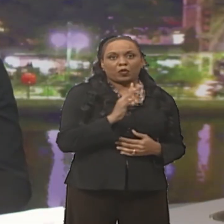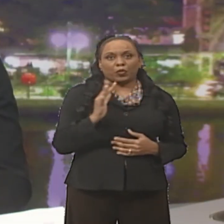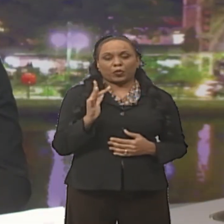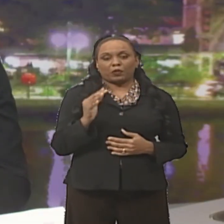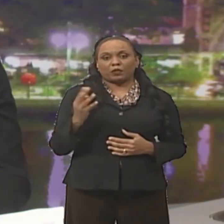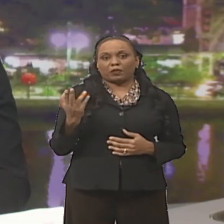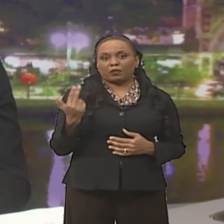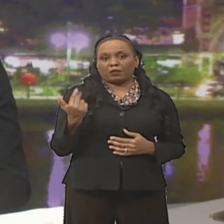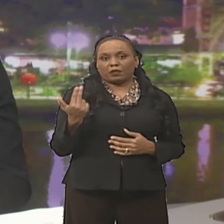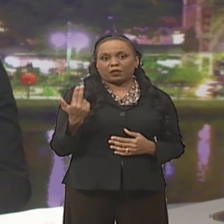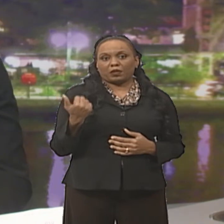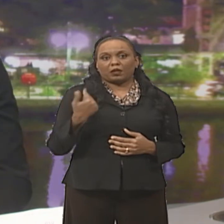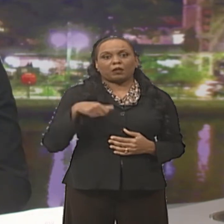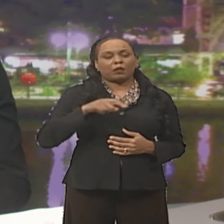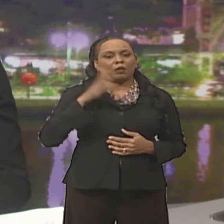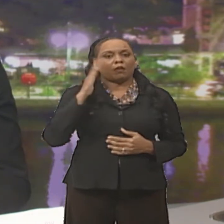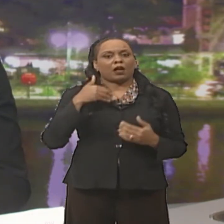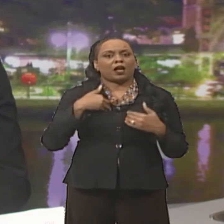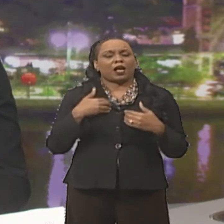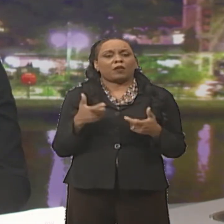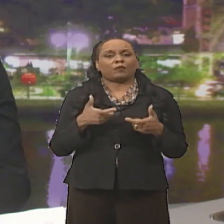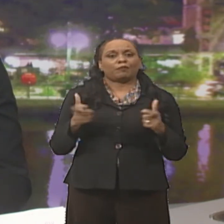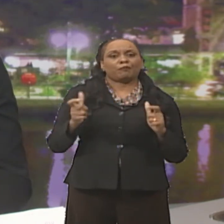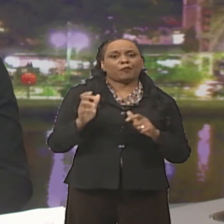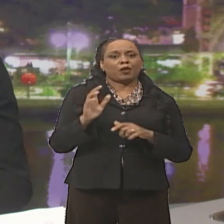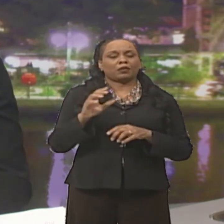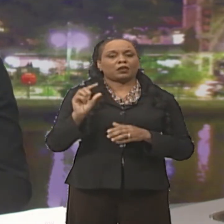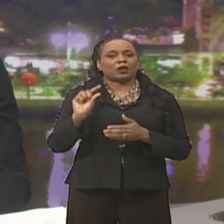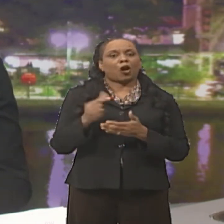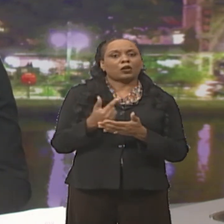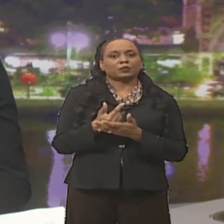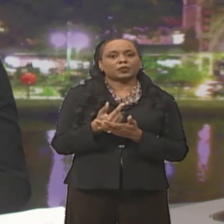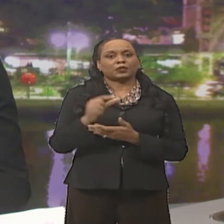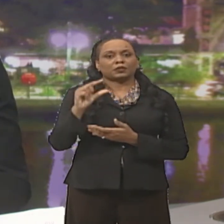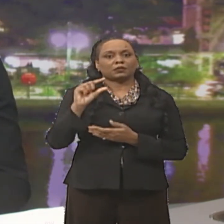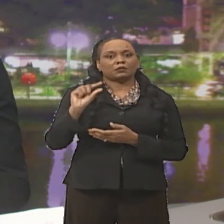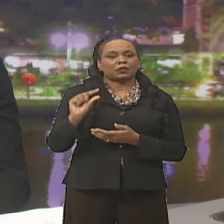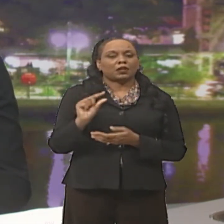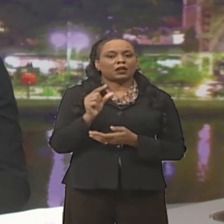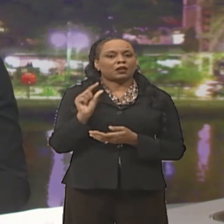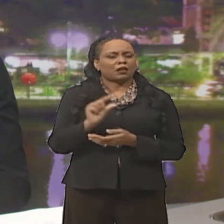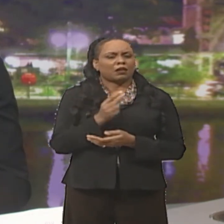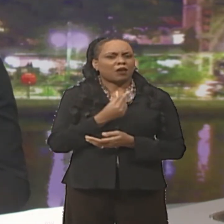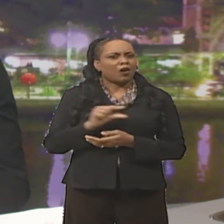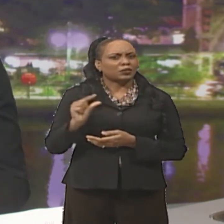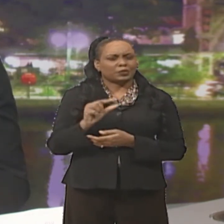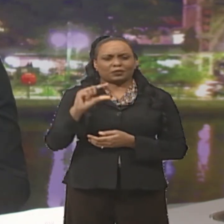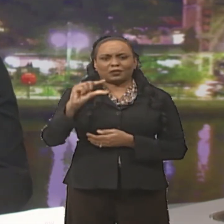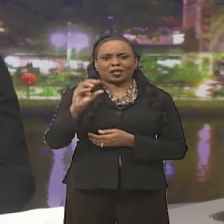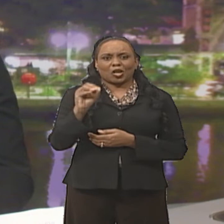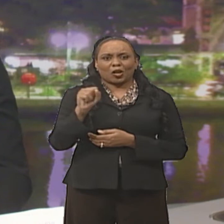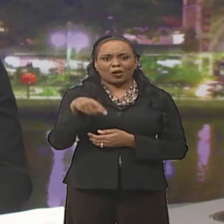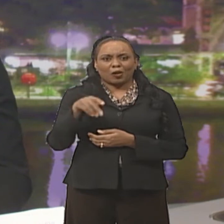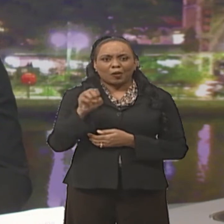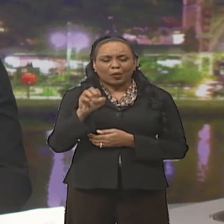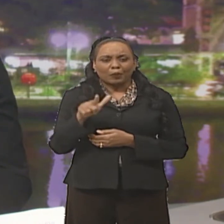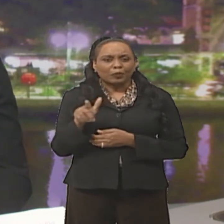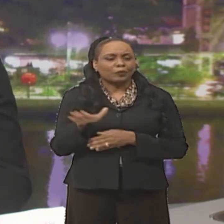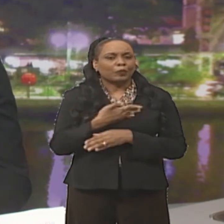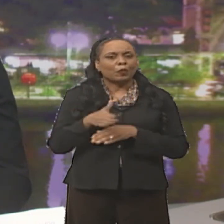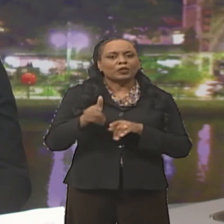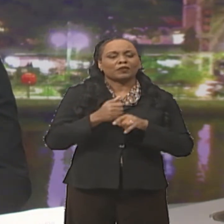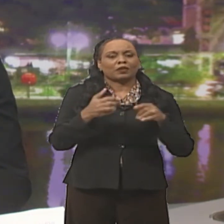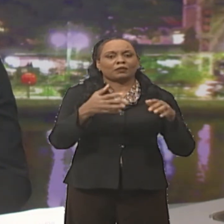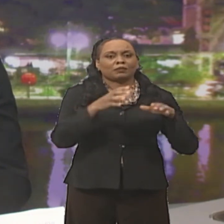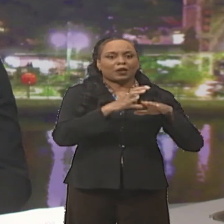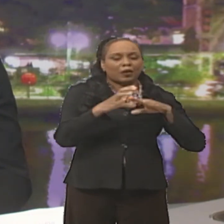13th, Barbados will be rocking with the music of top gospel acts from Barbados, across the region, and the United States. That's when the Caribbean